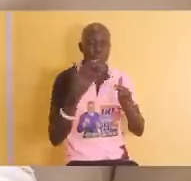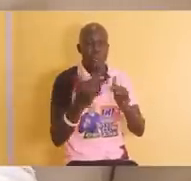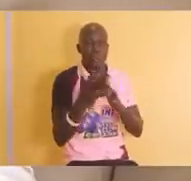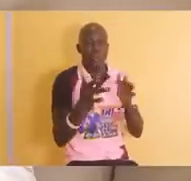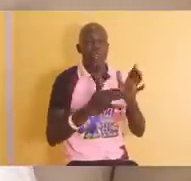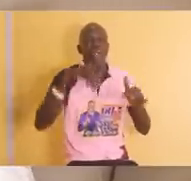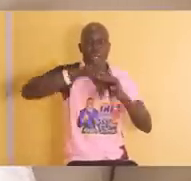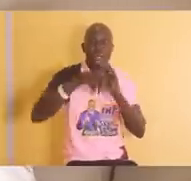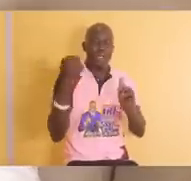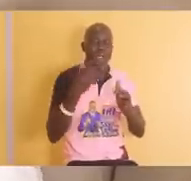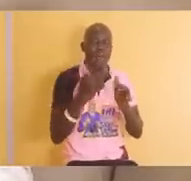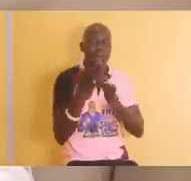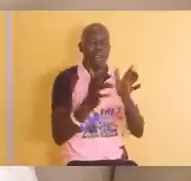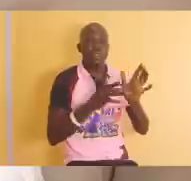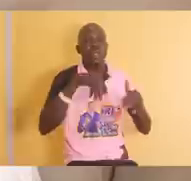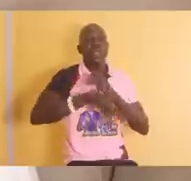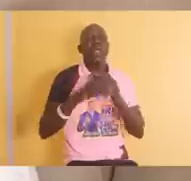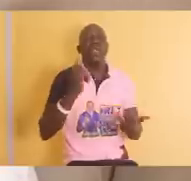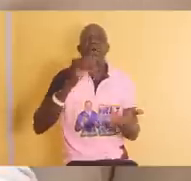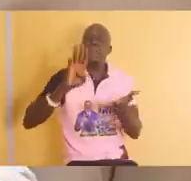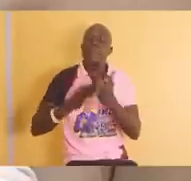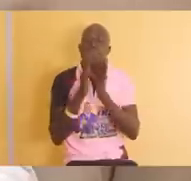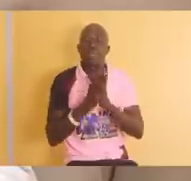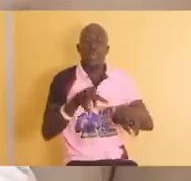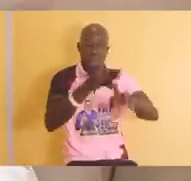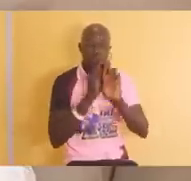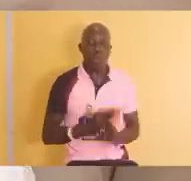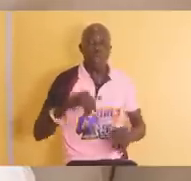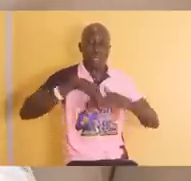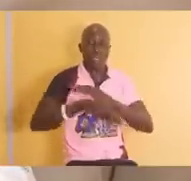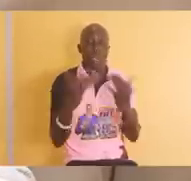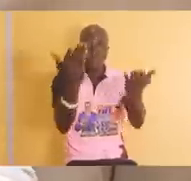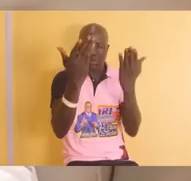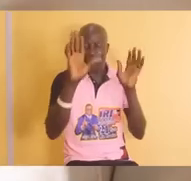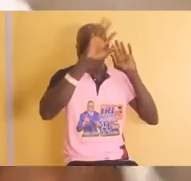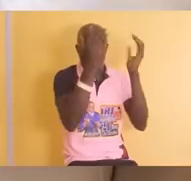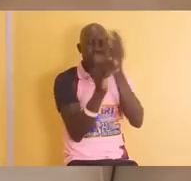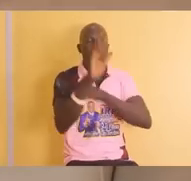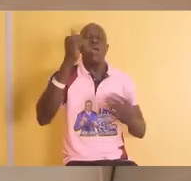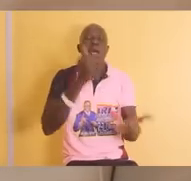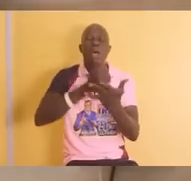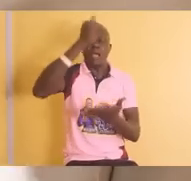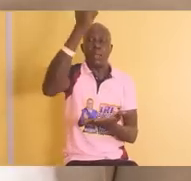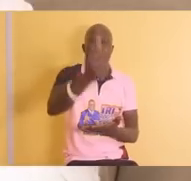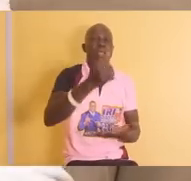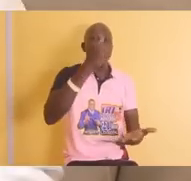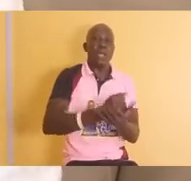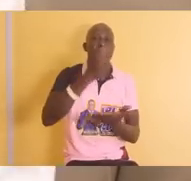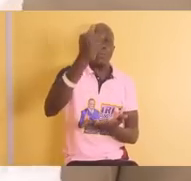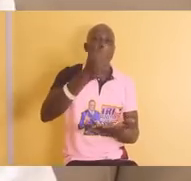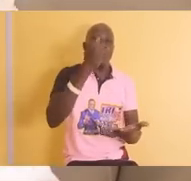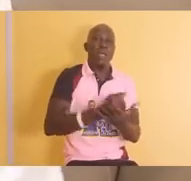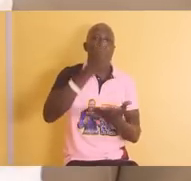Jesu. Ni oruko Jesu. Ebe adura re. Ne waju Olodumare. O se tawa gba.